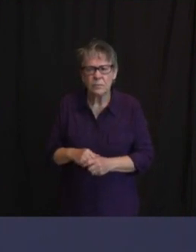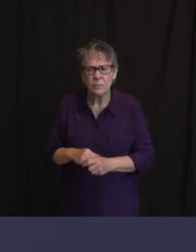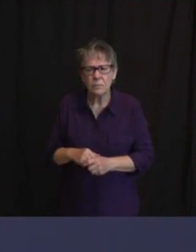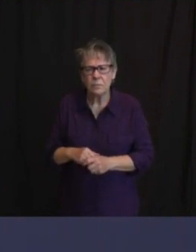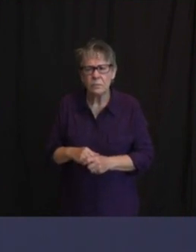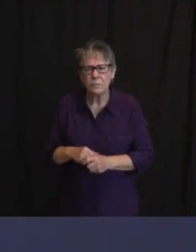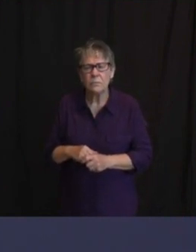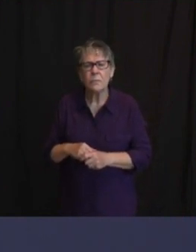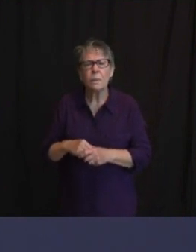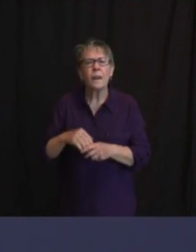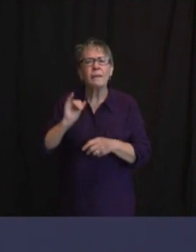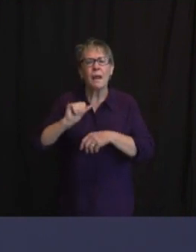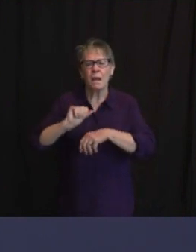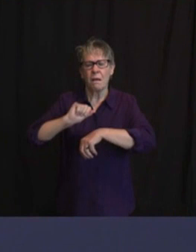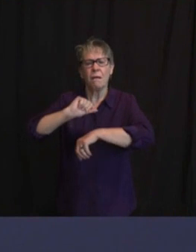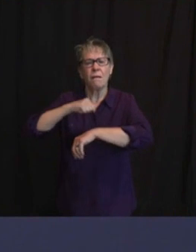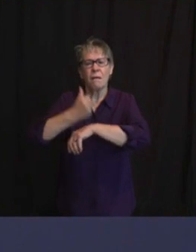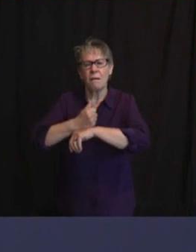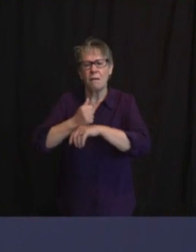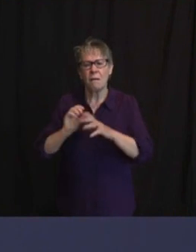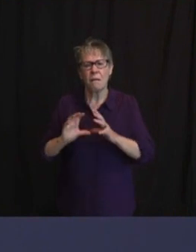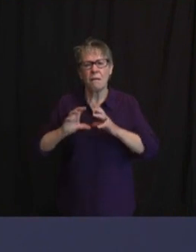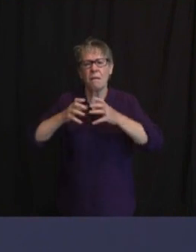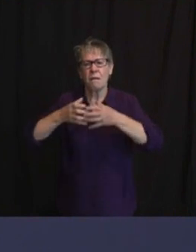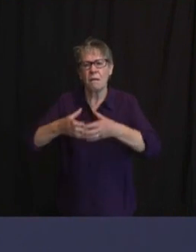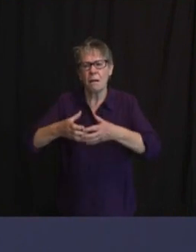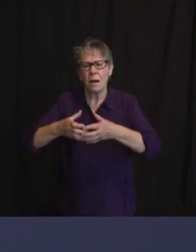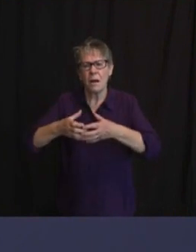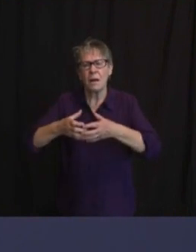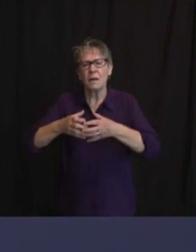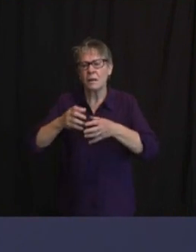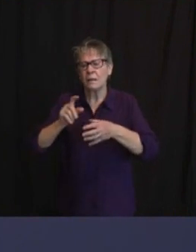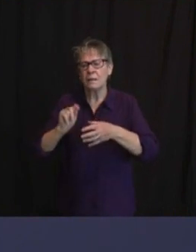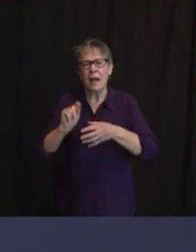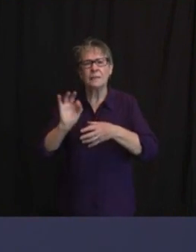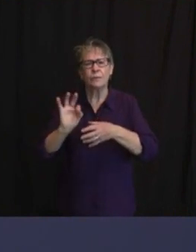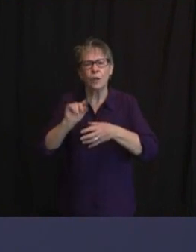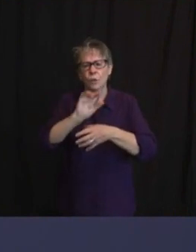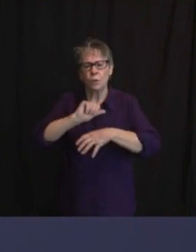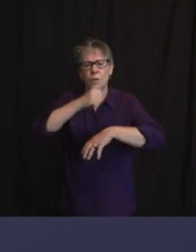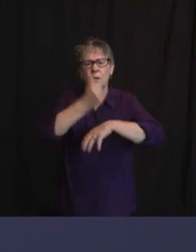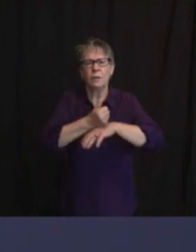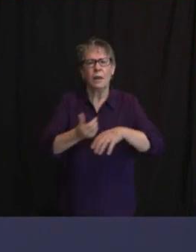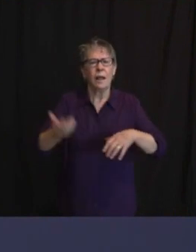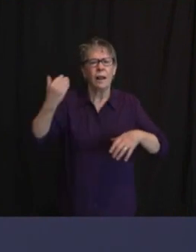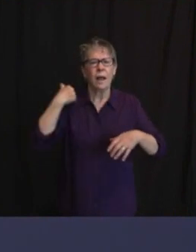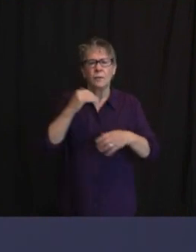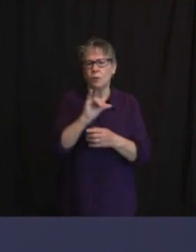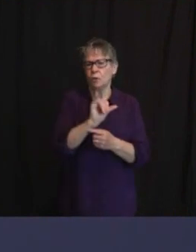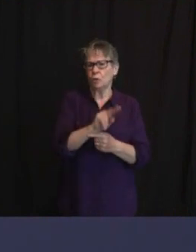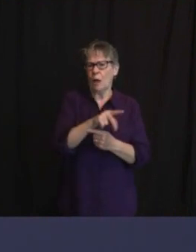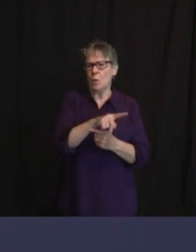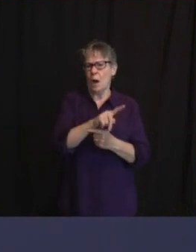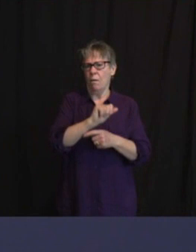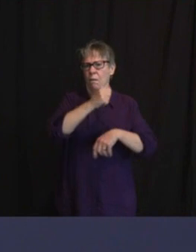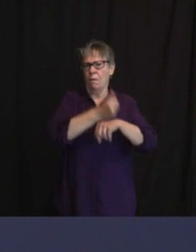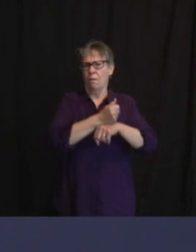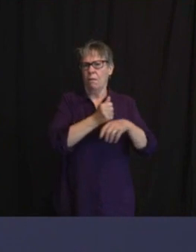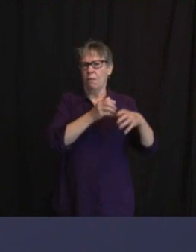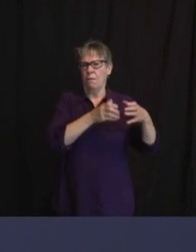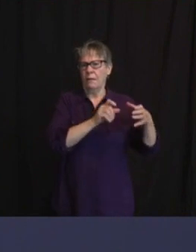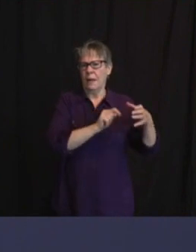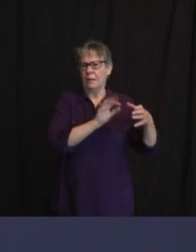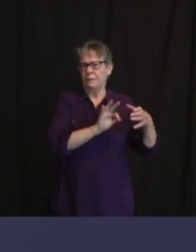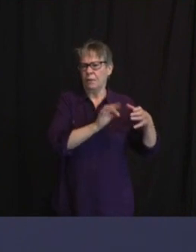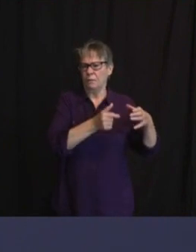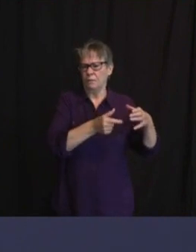Can you tell us what it's been doing since January? Anything specific? For example, did it suggest any of the EOs you've